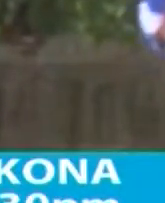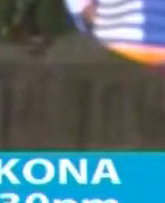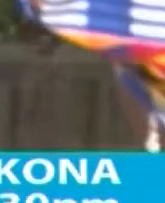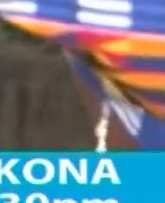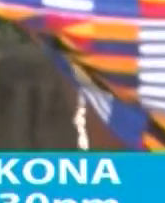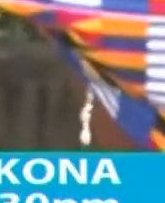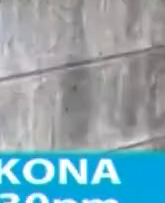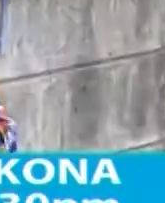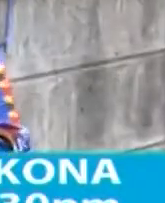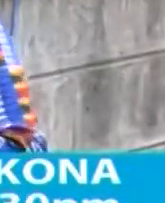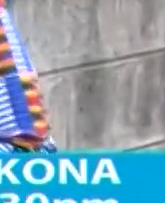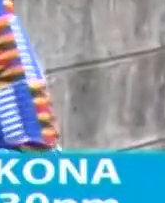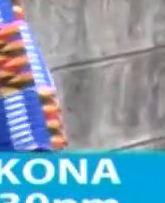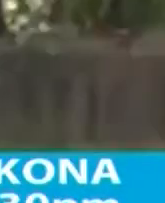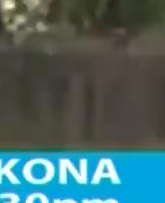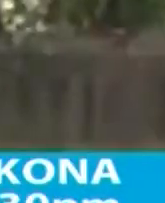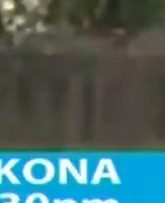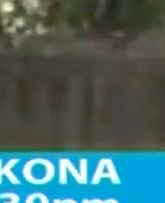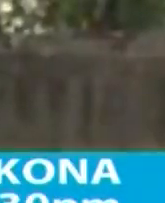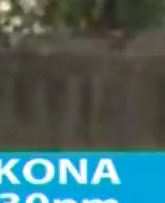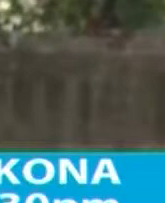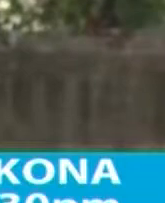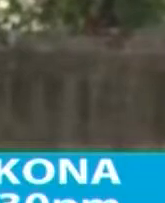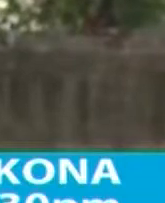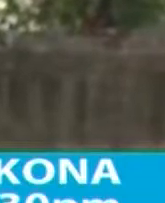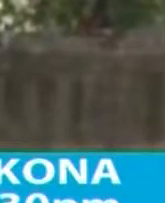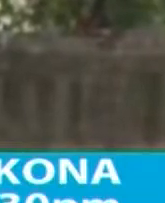Huh? I'm so glad you're back. Me too.